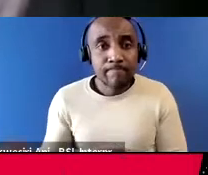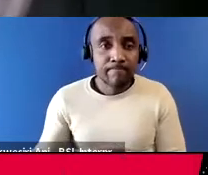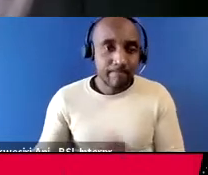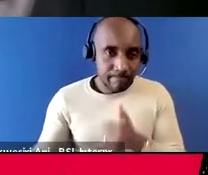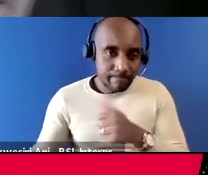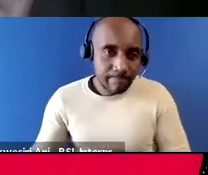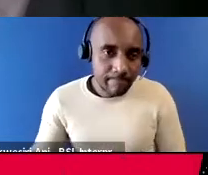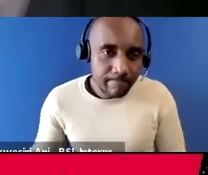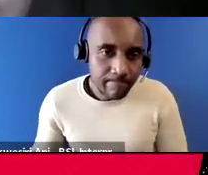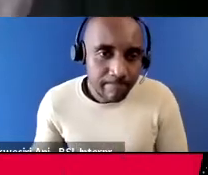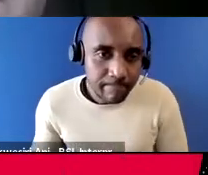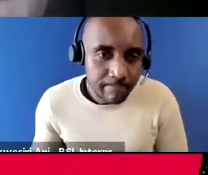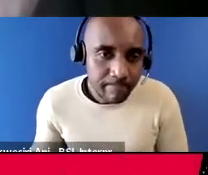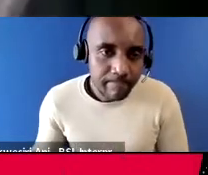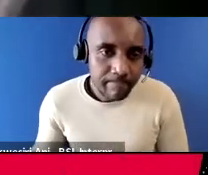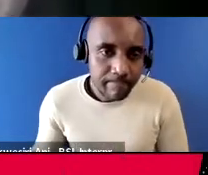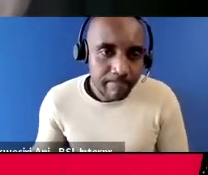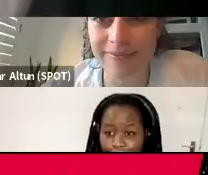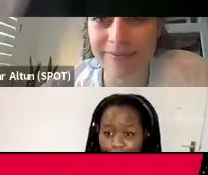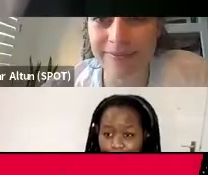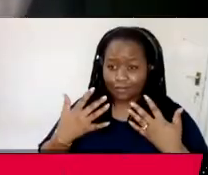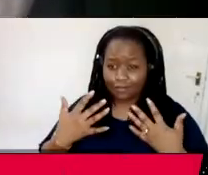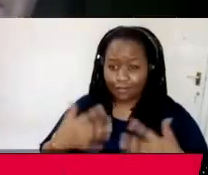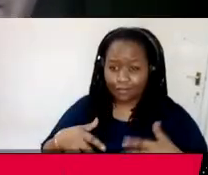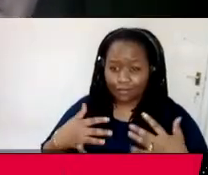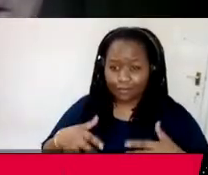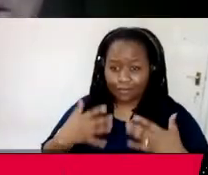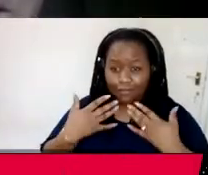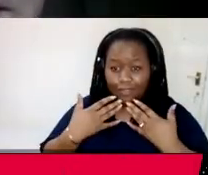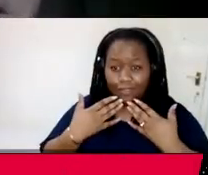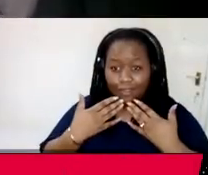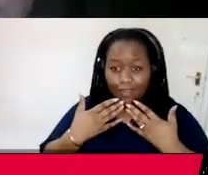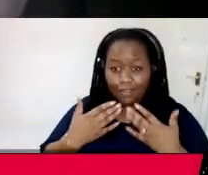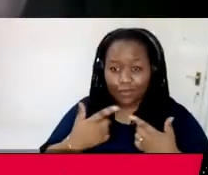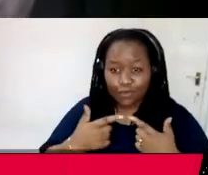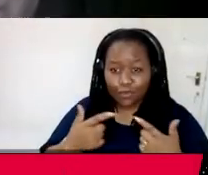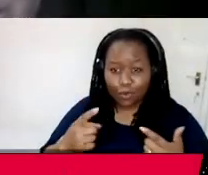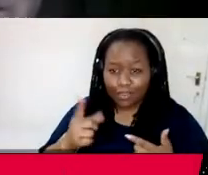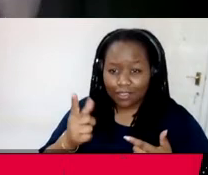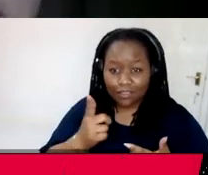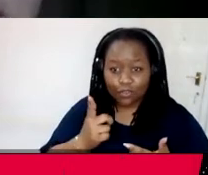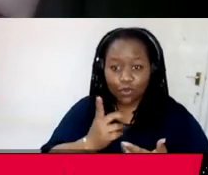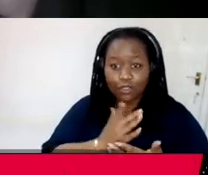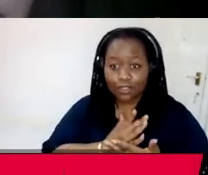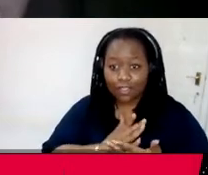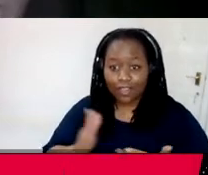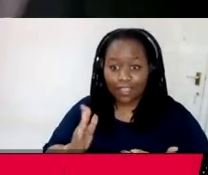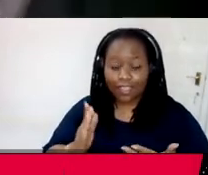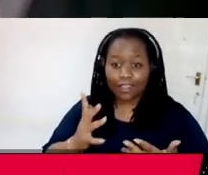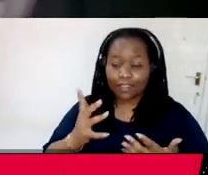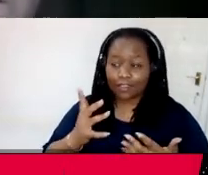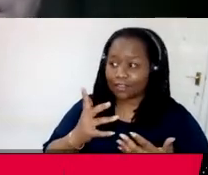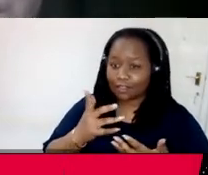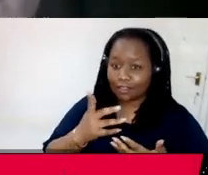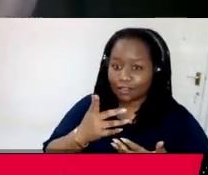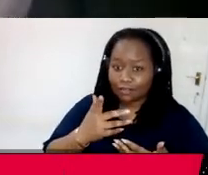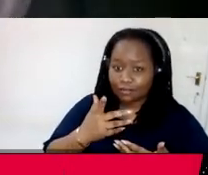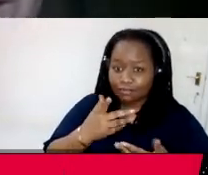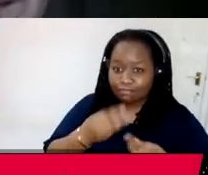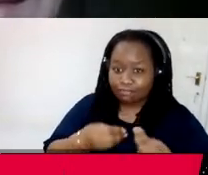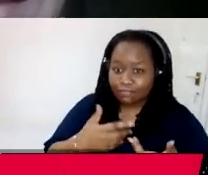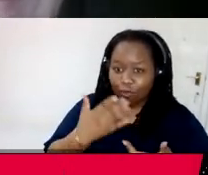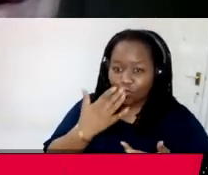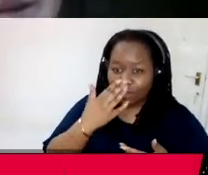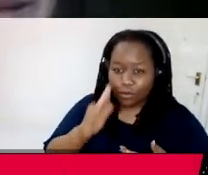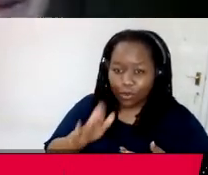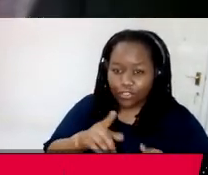Thank you so much for that really clear explanation of hypocrisy and what's going on, and